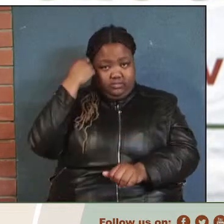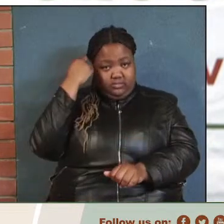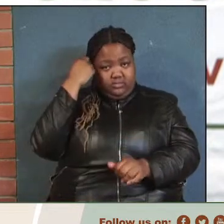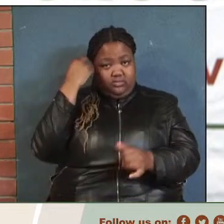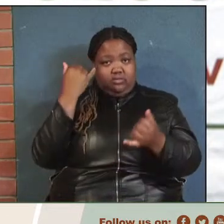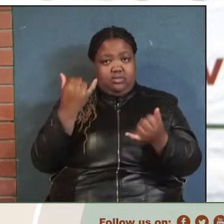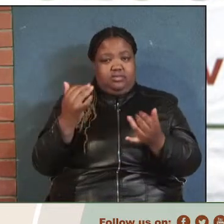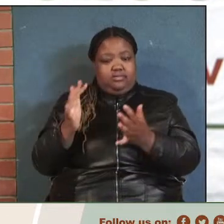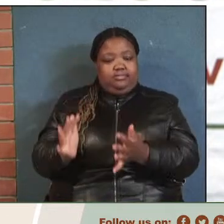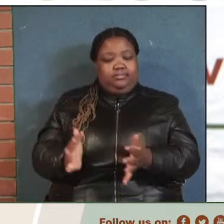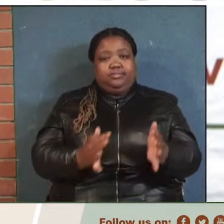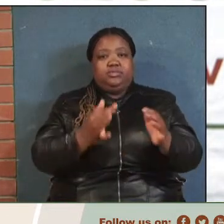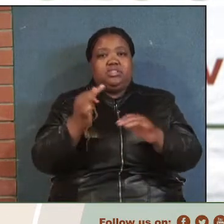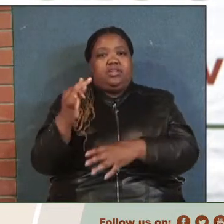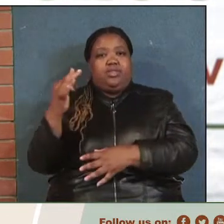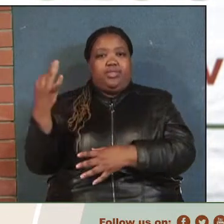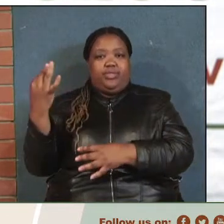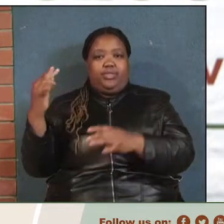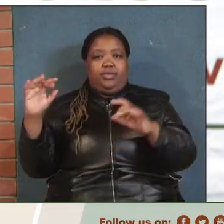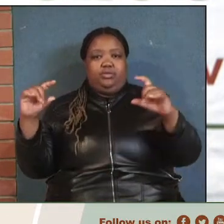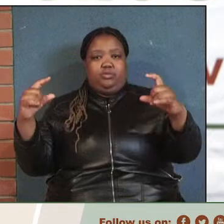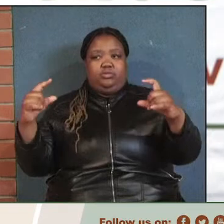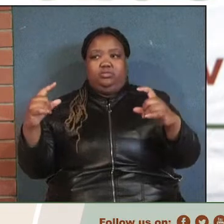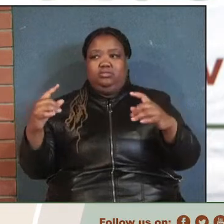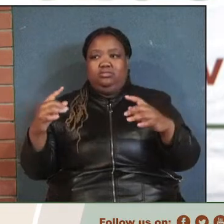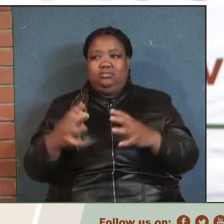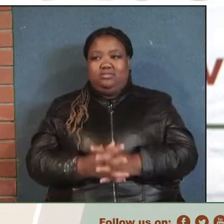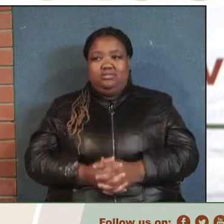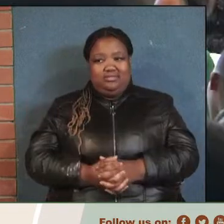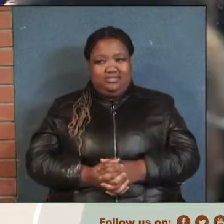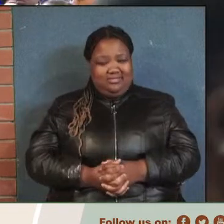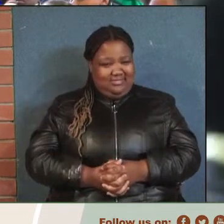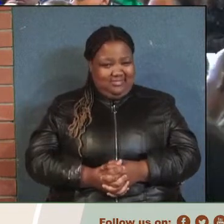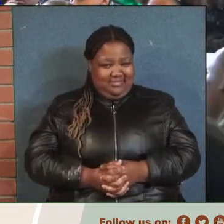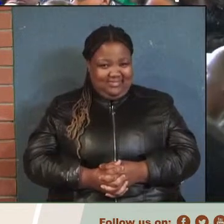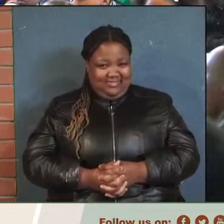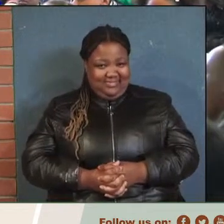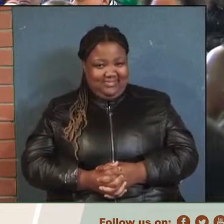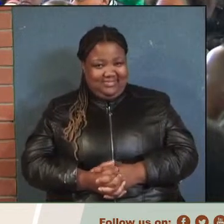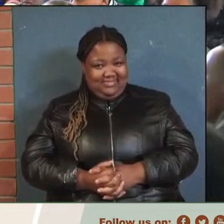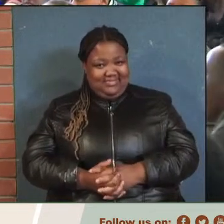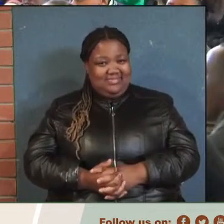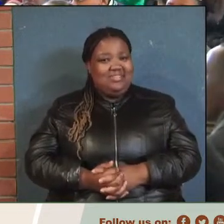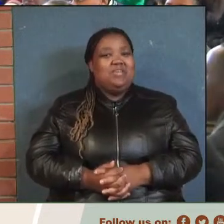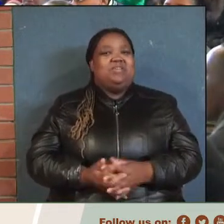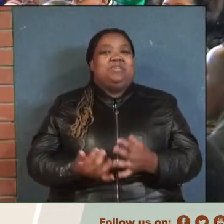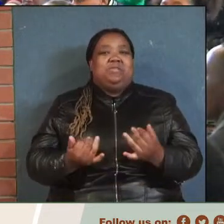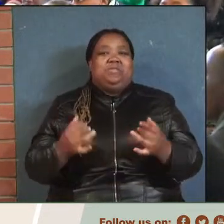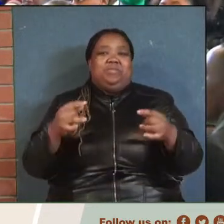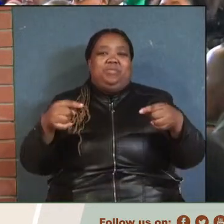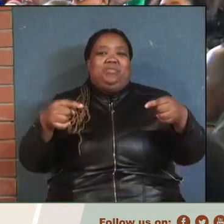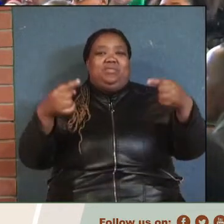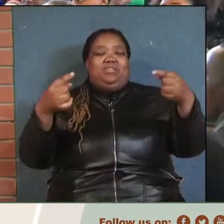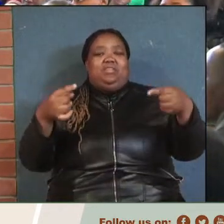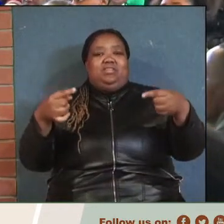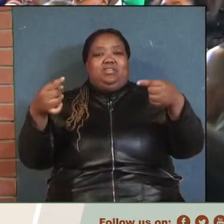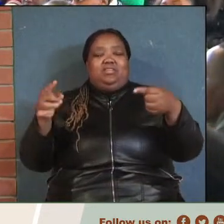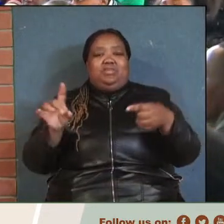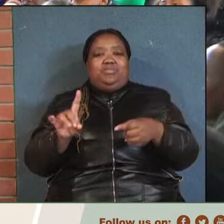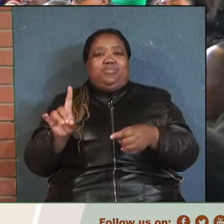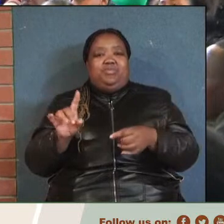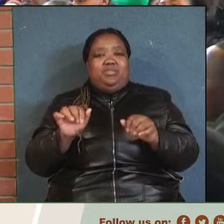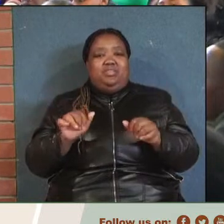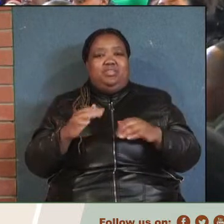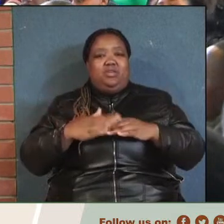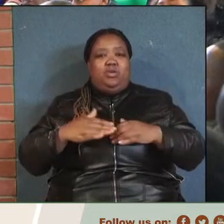order? Reading the third order, debate on the in-depth analysis of the